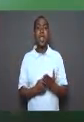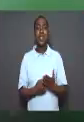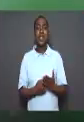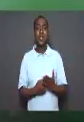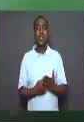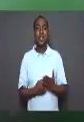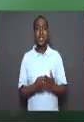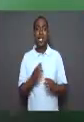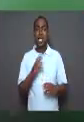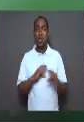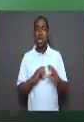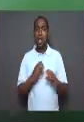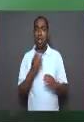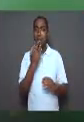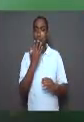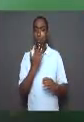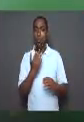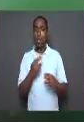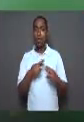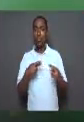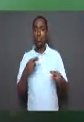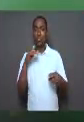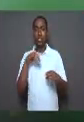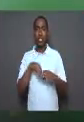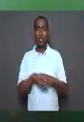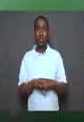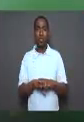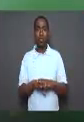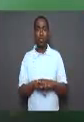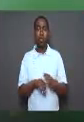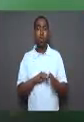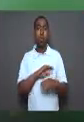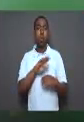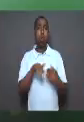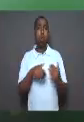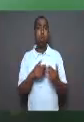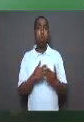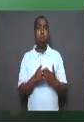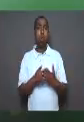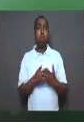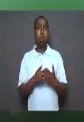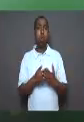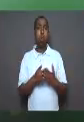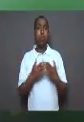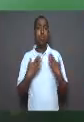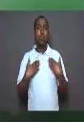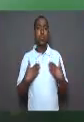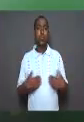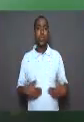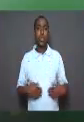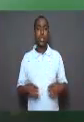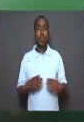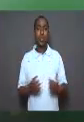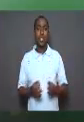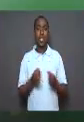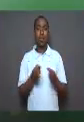chemicals are in the bloodstream, they can move throughout the rest of the body,